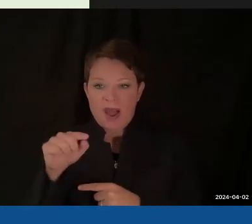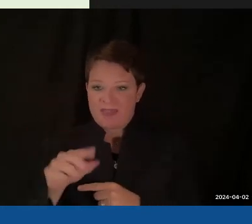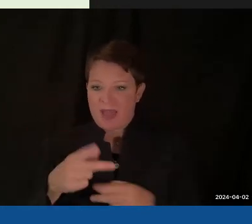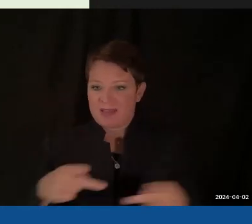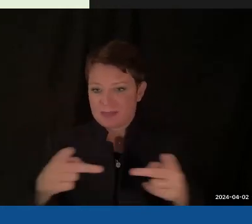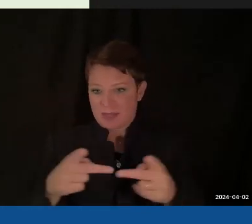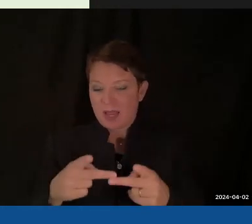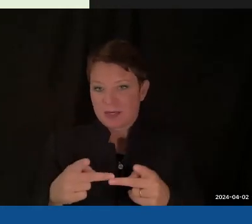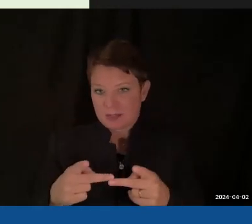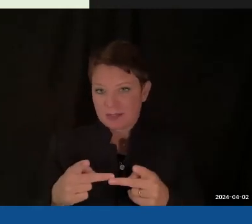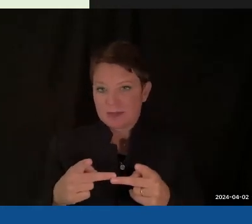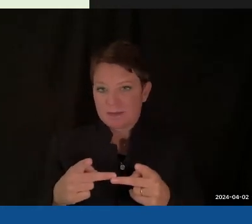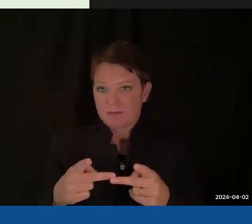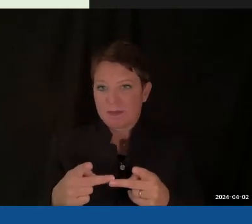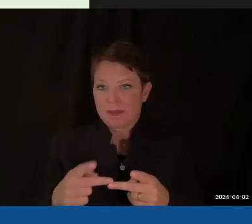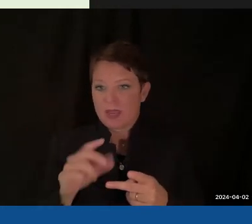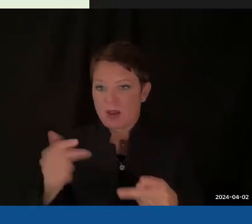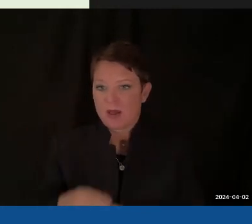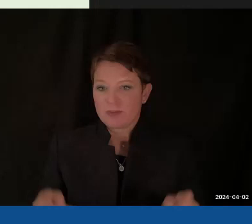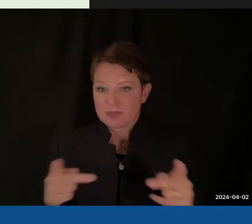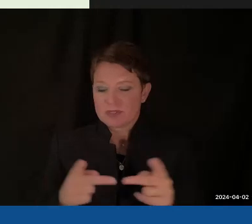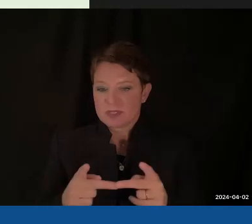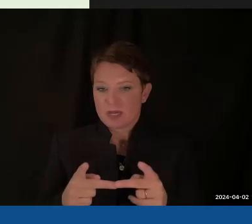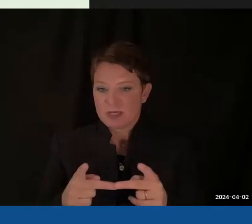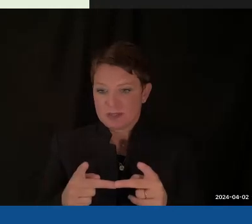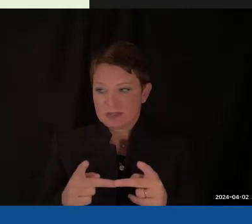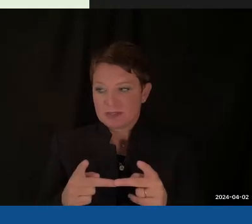site and other sites that were